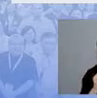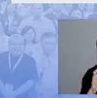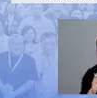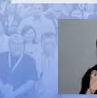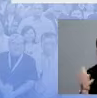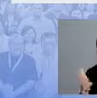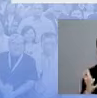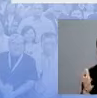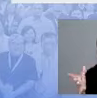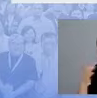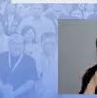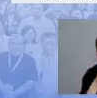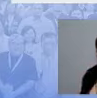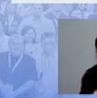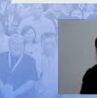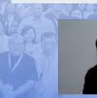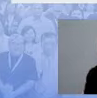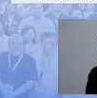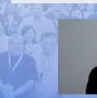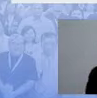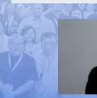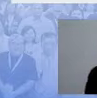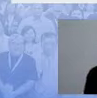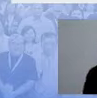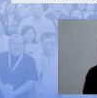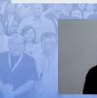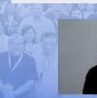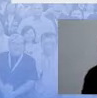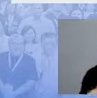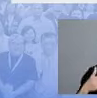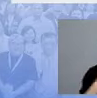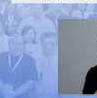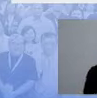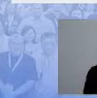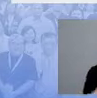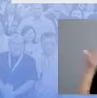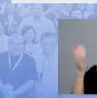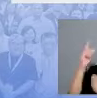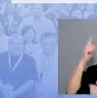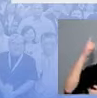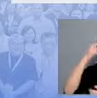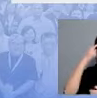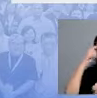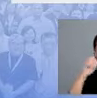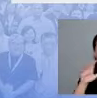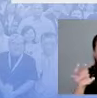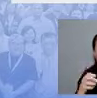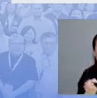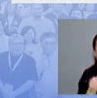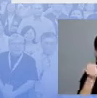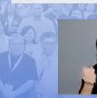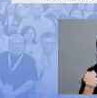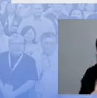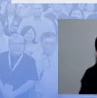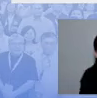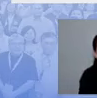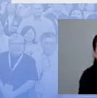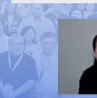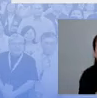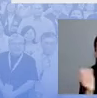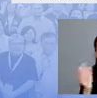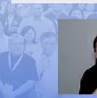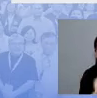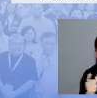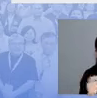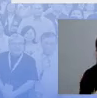it connects the grassroots communities actively and directly into the government implementation. And the suggestions that coming out from here is actually